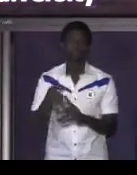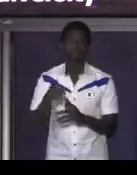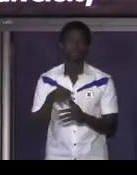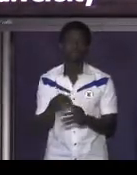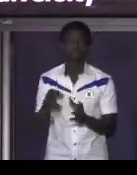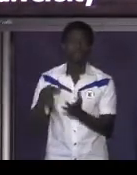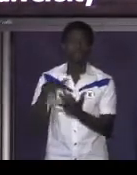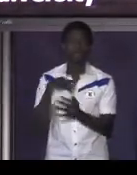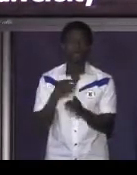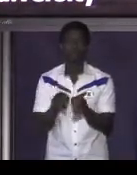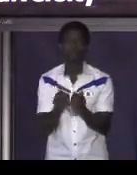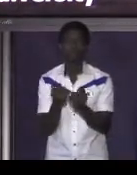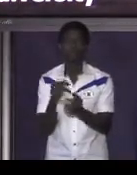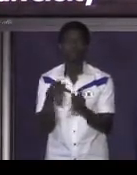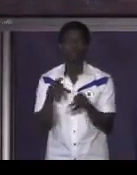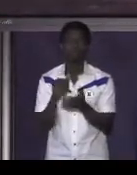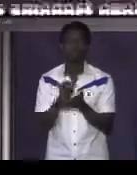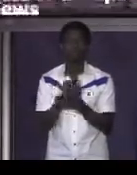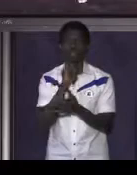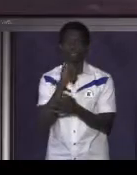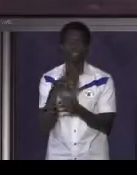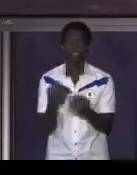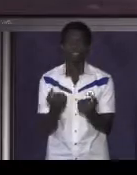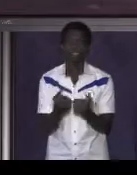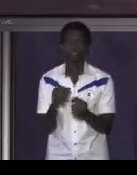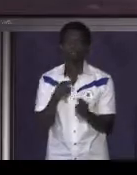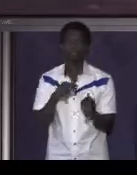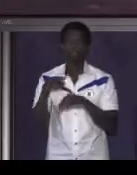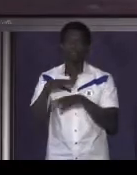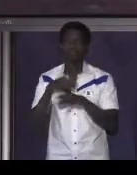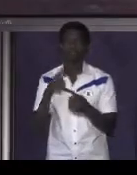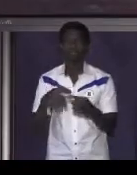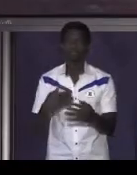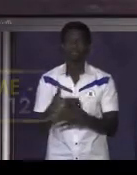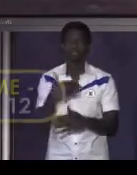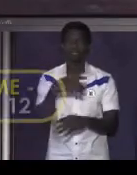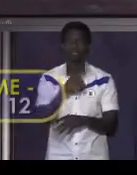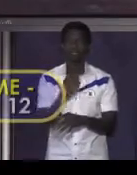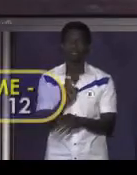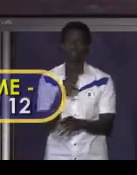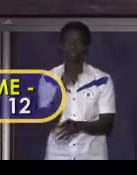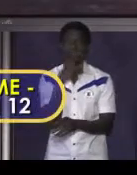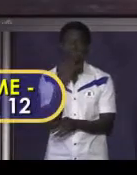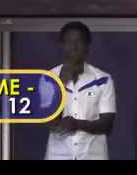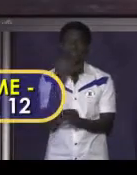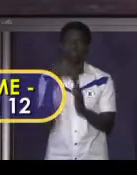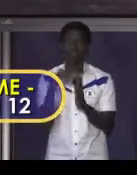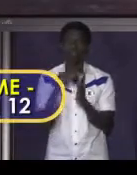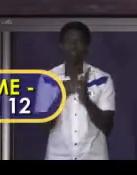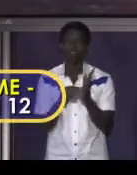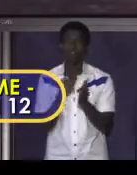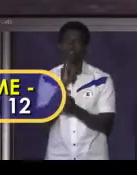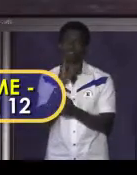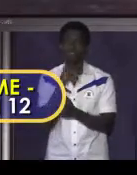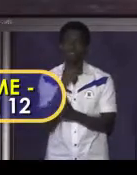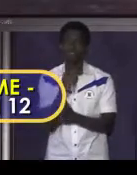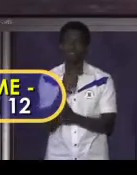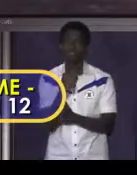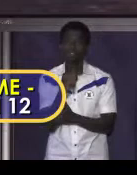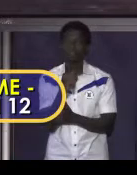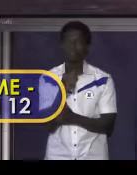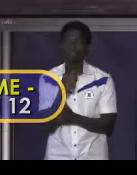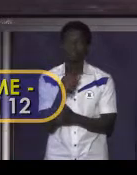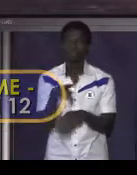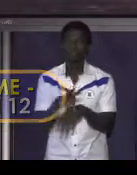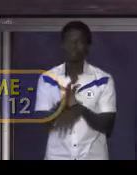groups of people. That's conflict. Moving on to the next question. One of the following is not